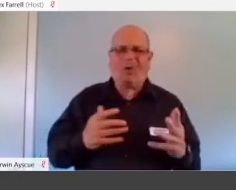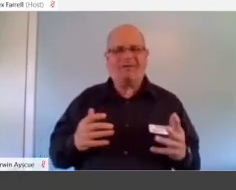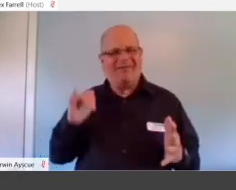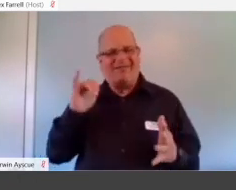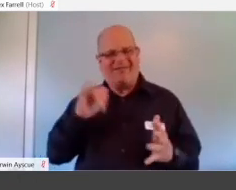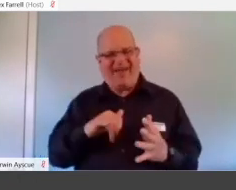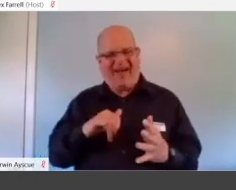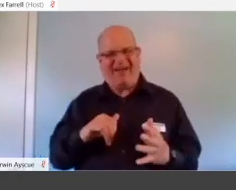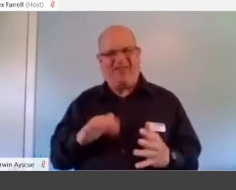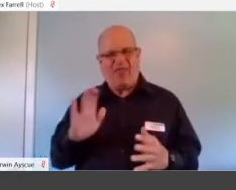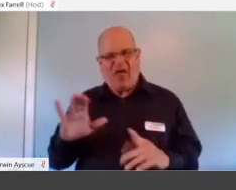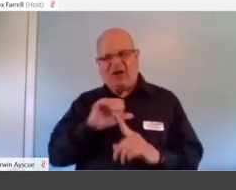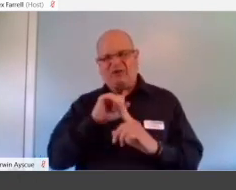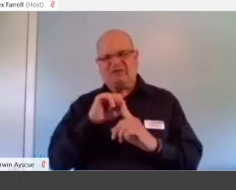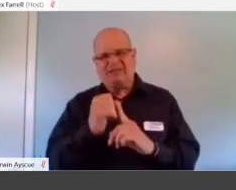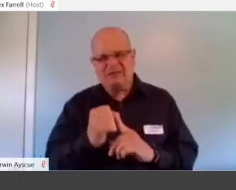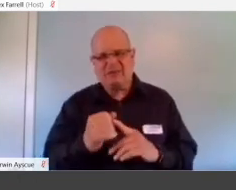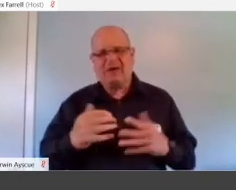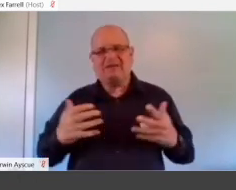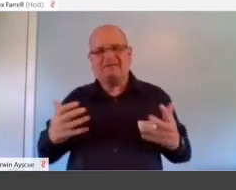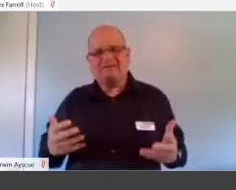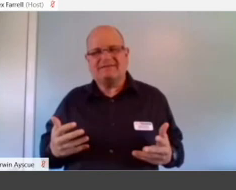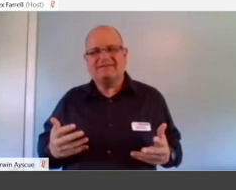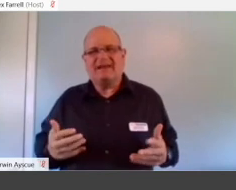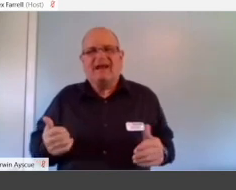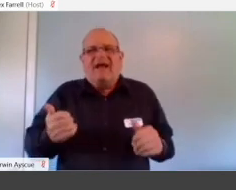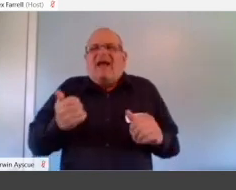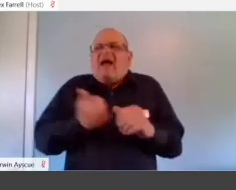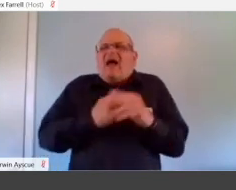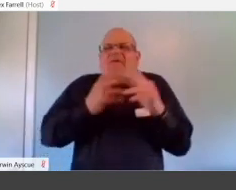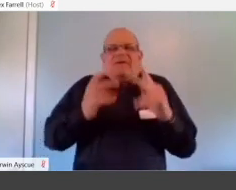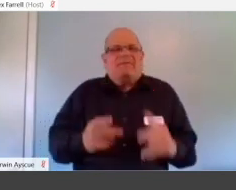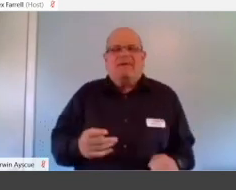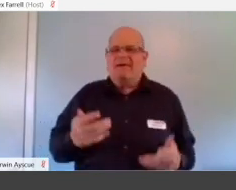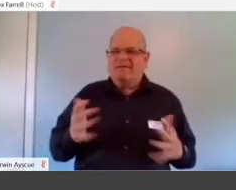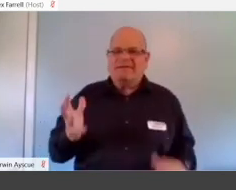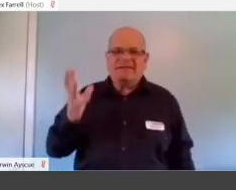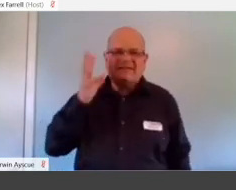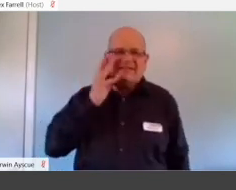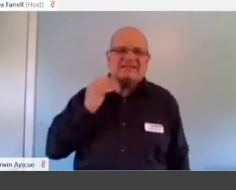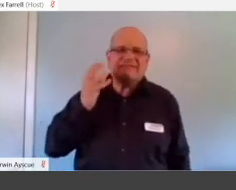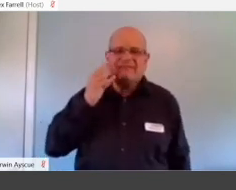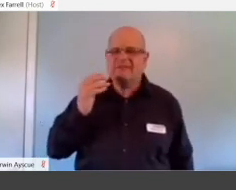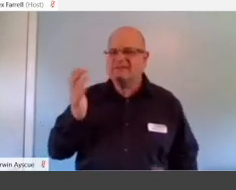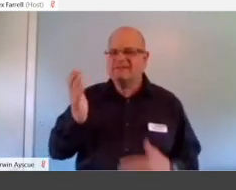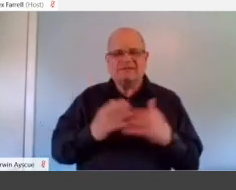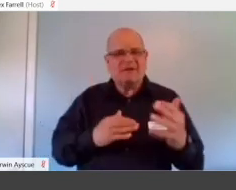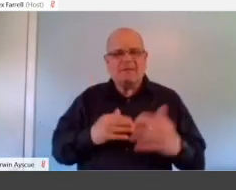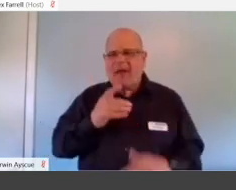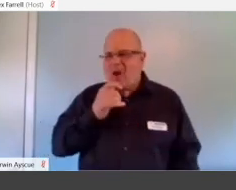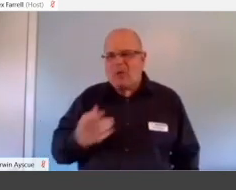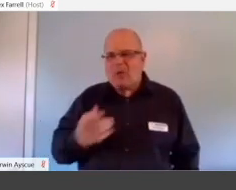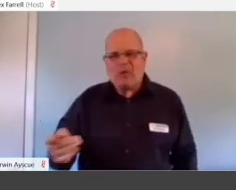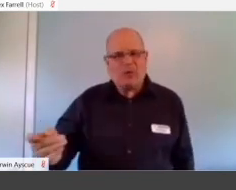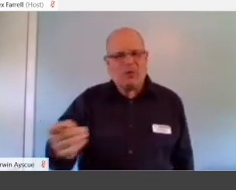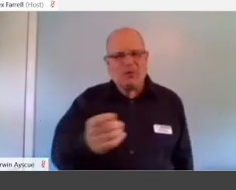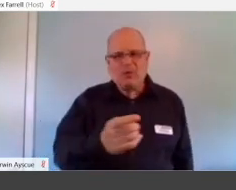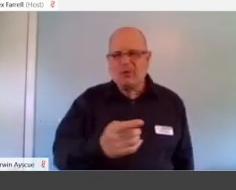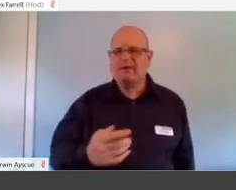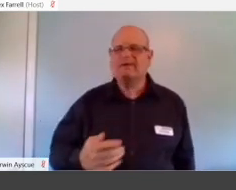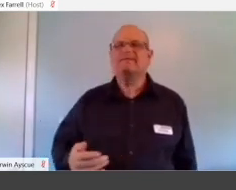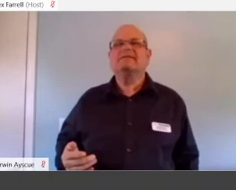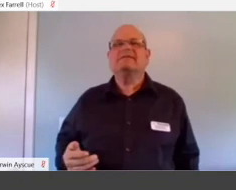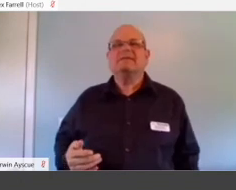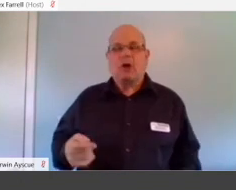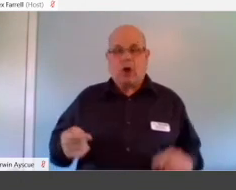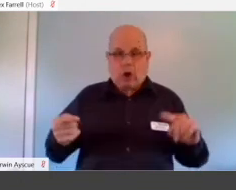talked about, where everyone's been in a case, no matter who you are, no matter what background you come from, no matter what you look like, where you're